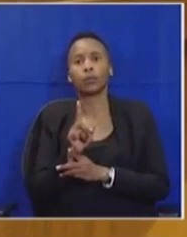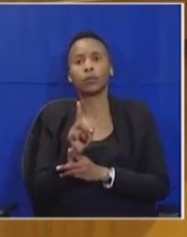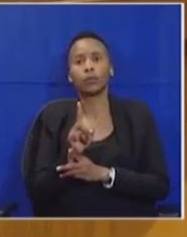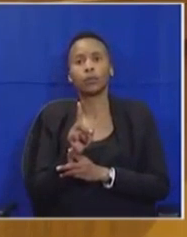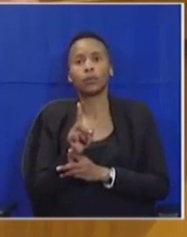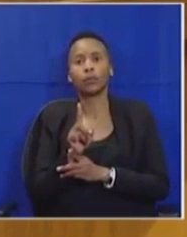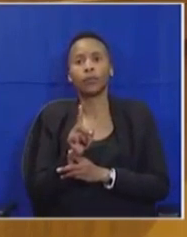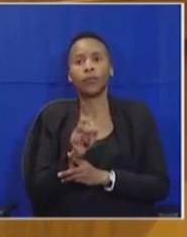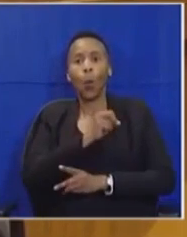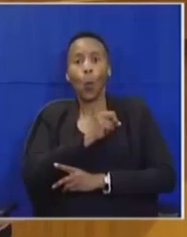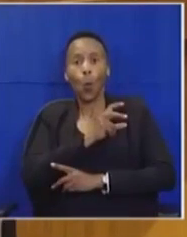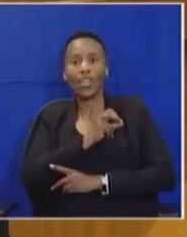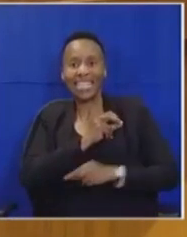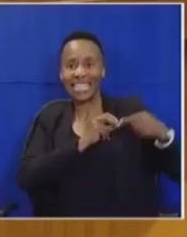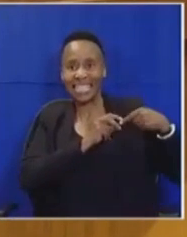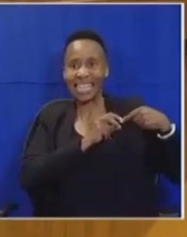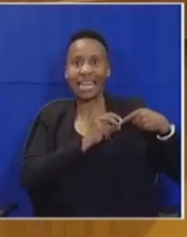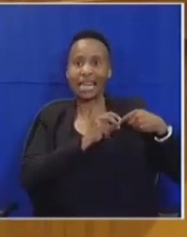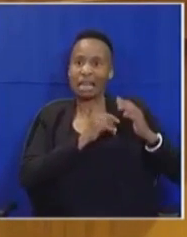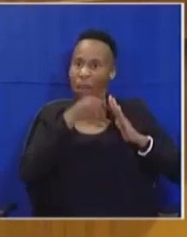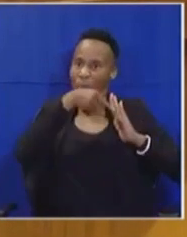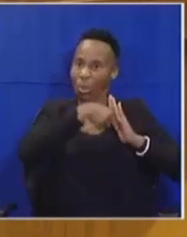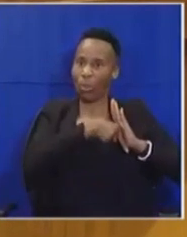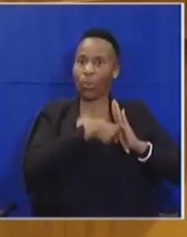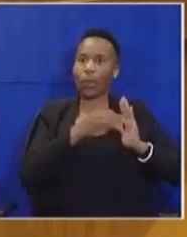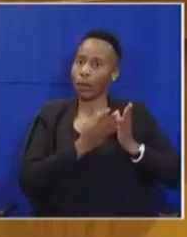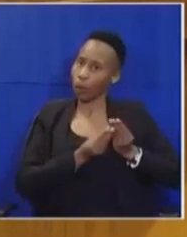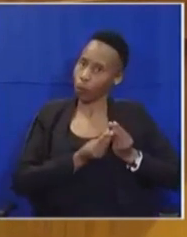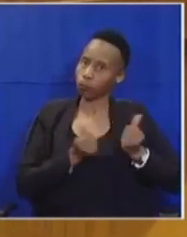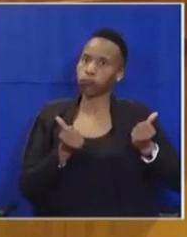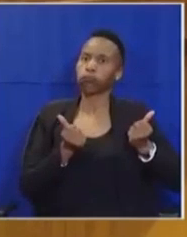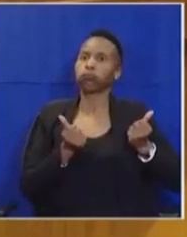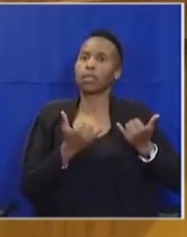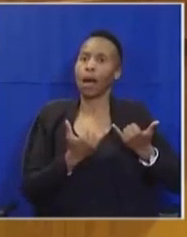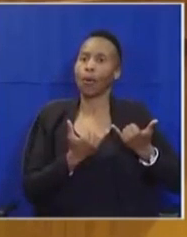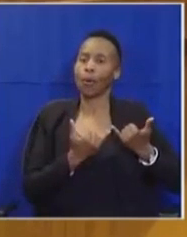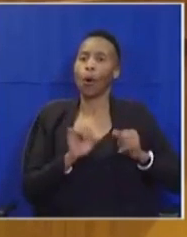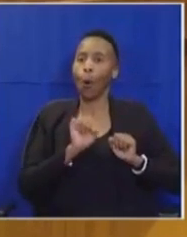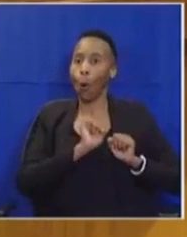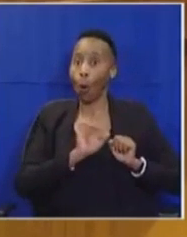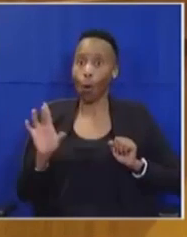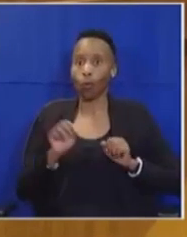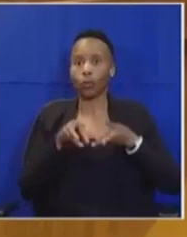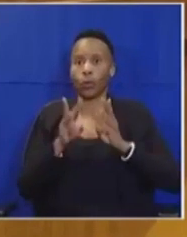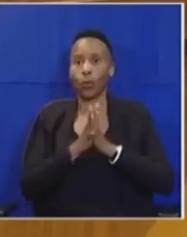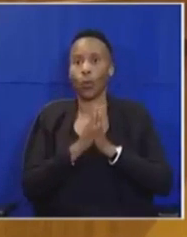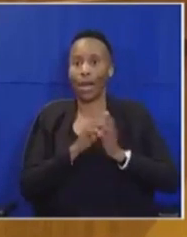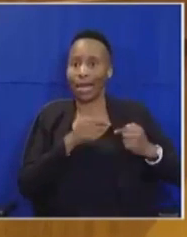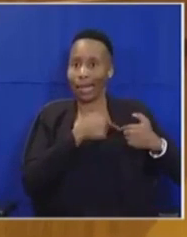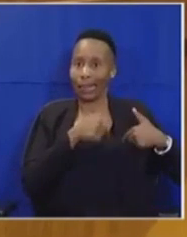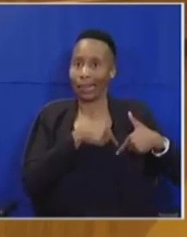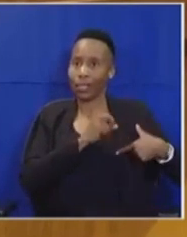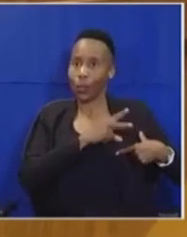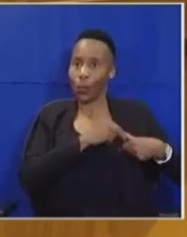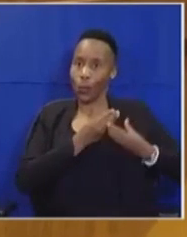that was inflicted on them to be healed. And the only way we can heal this wound is to